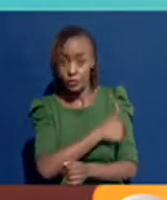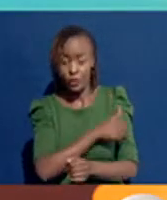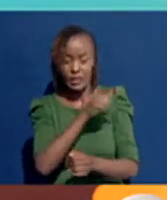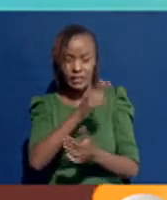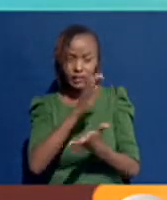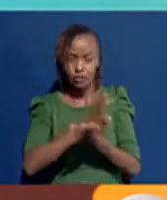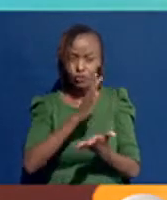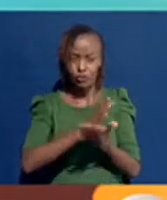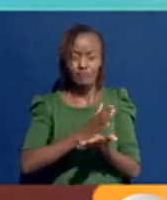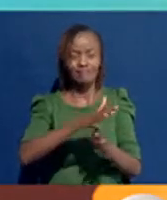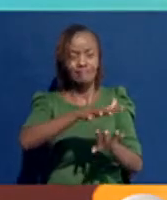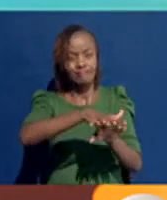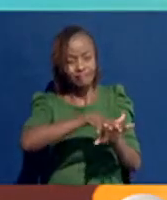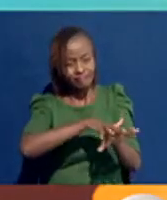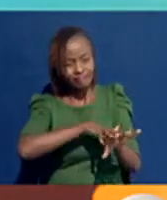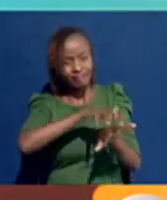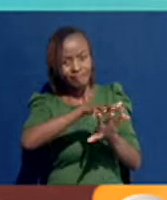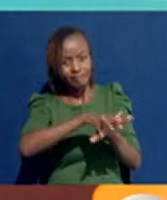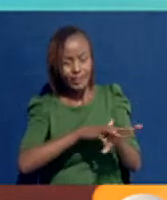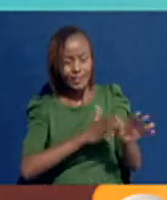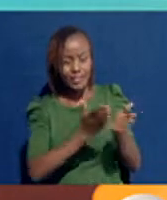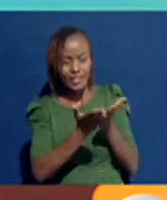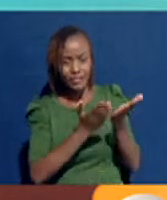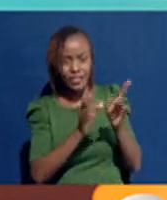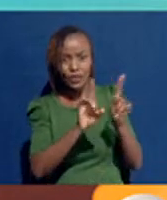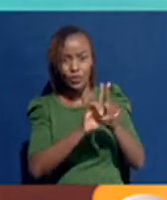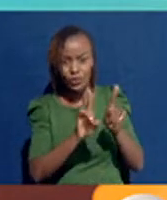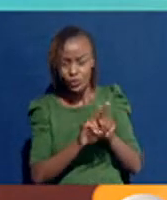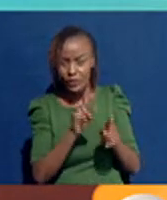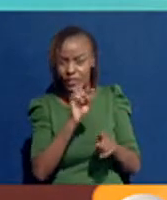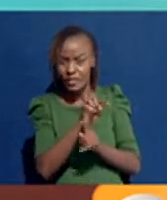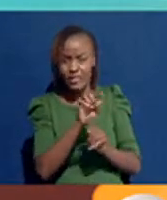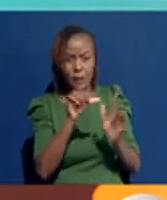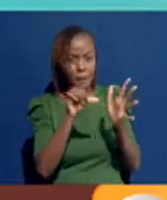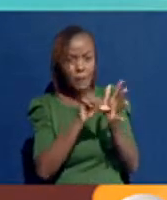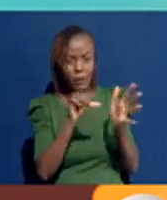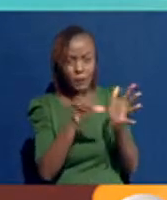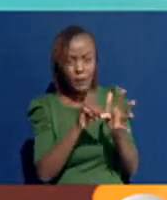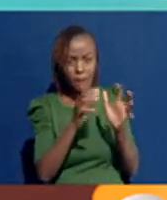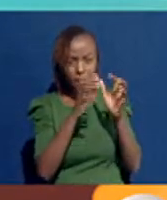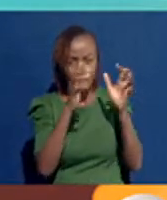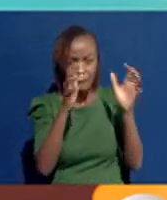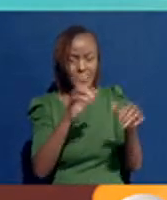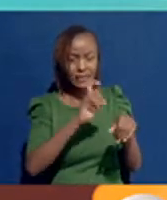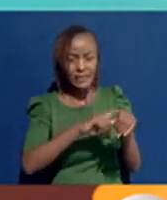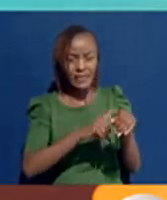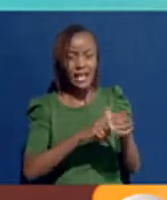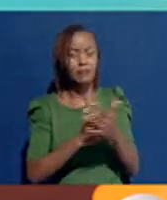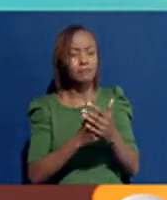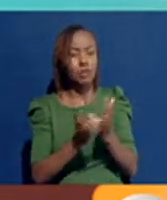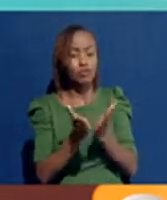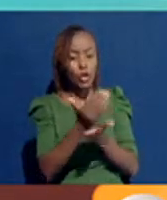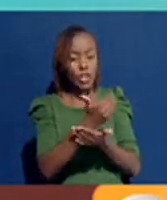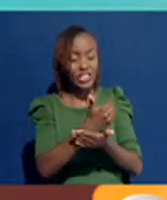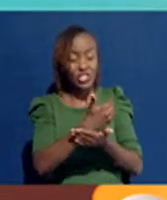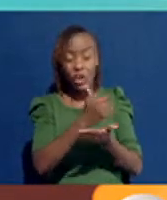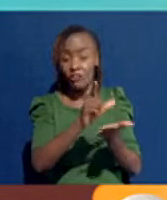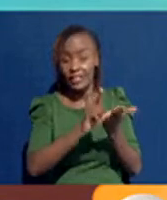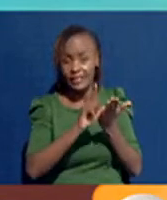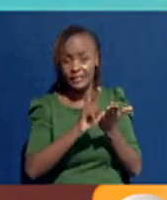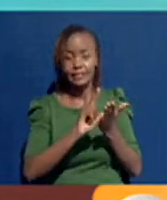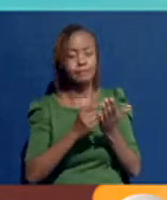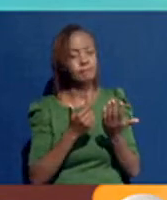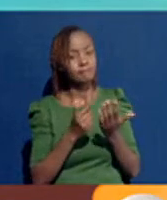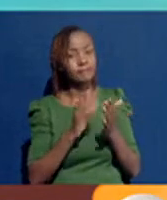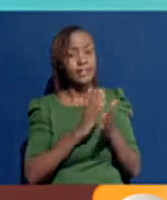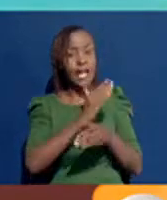the delivery of services. And this was the one which was having a problem, especially on debt correction. So we focus on those ones. Then